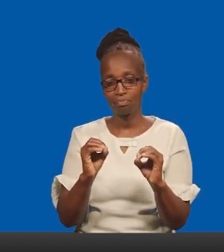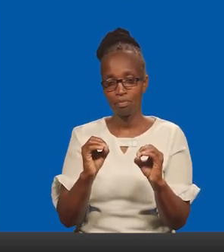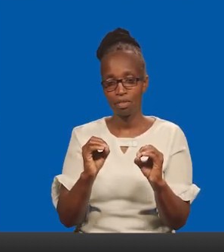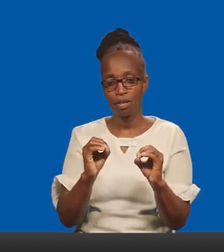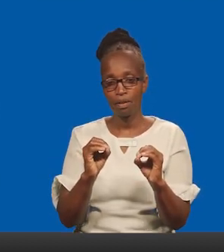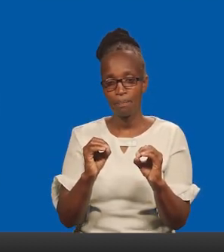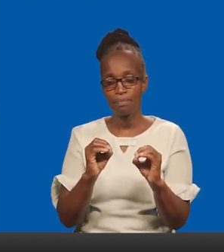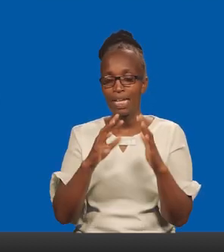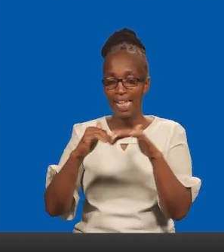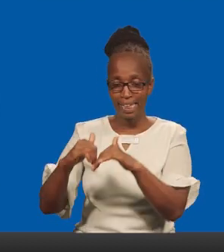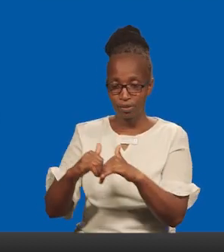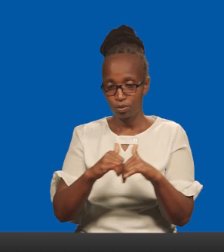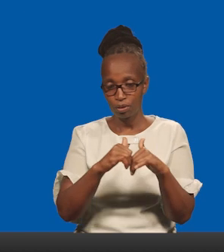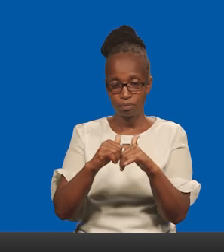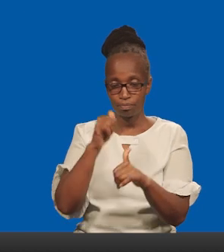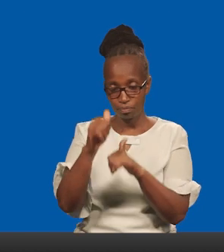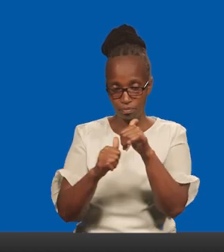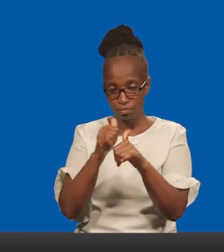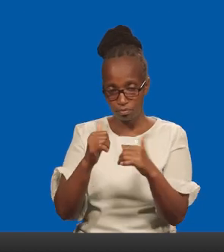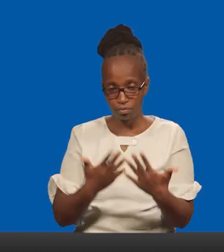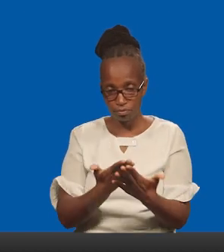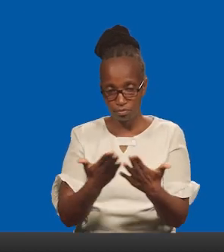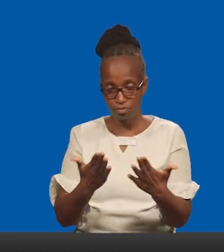They're not simple. They're not a walk in the park.